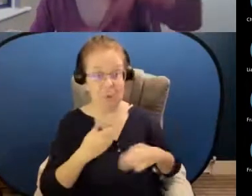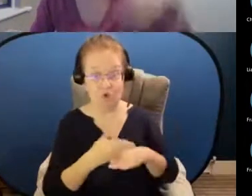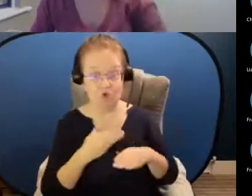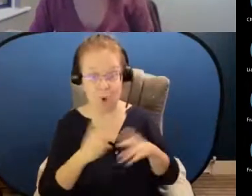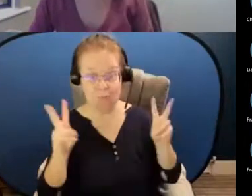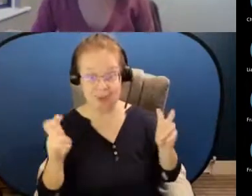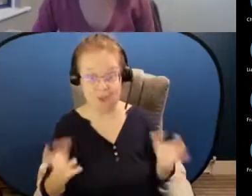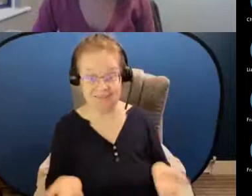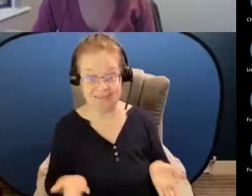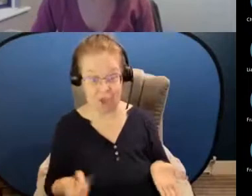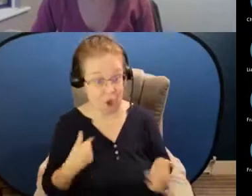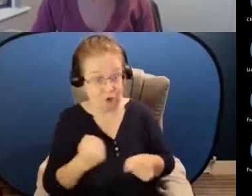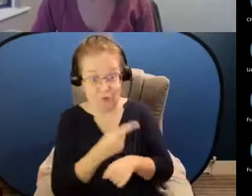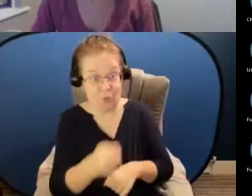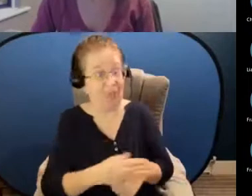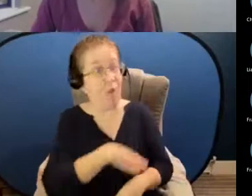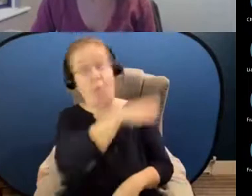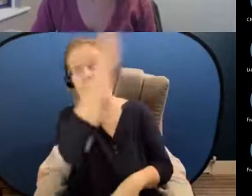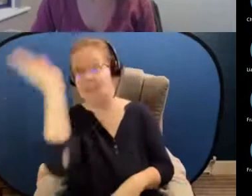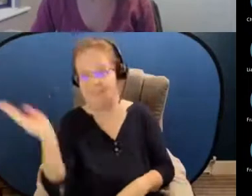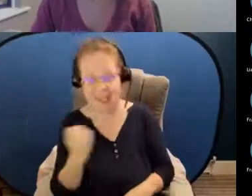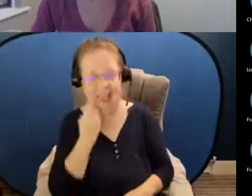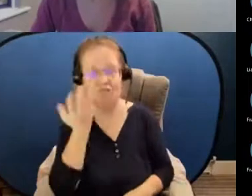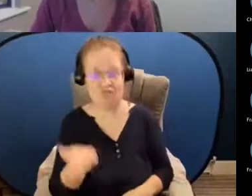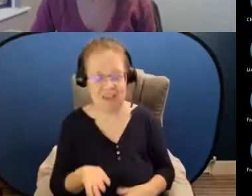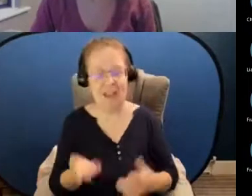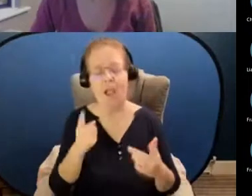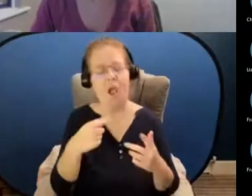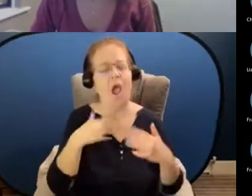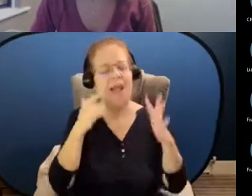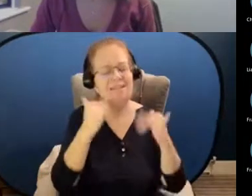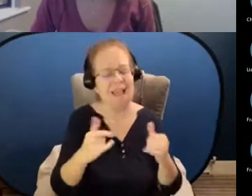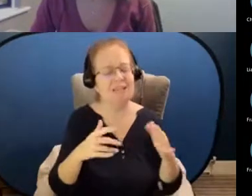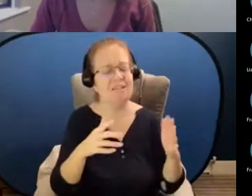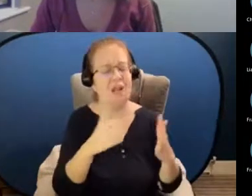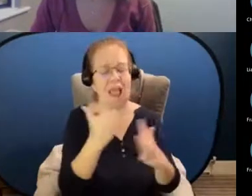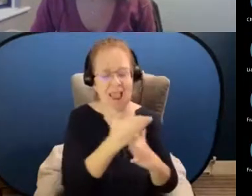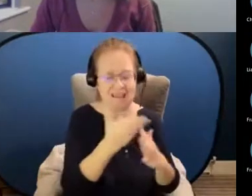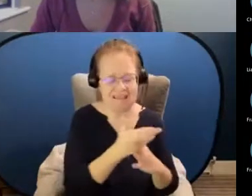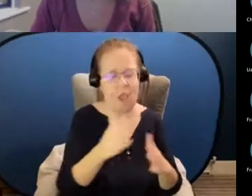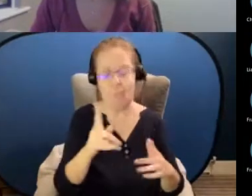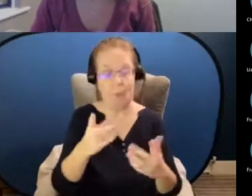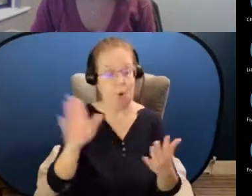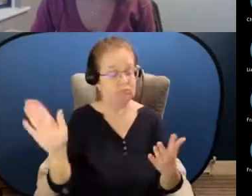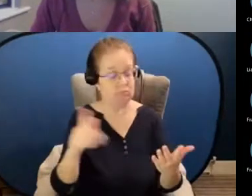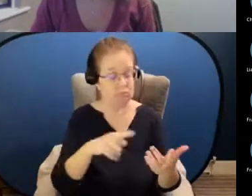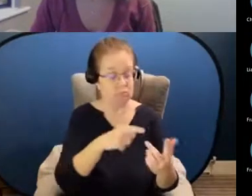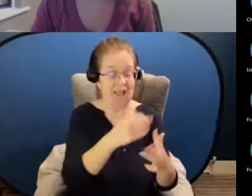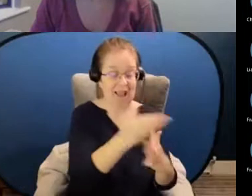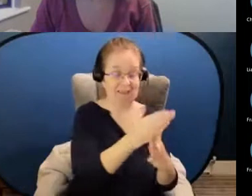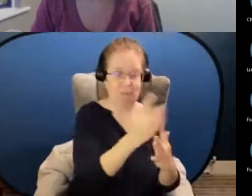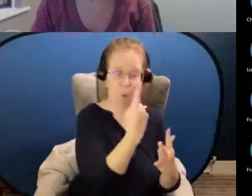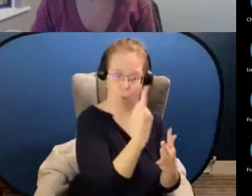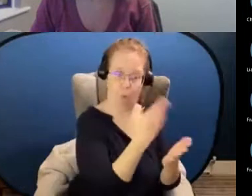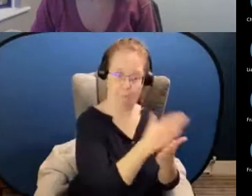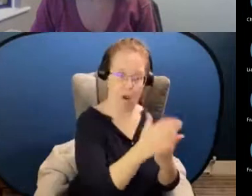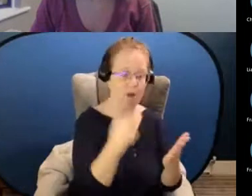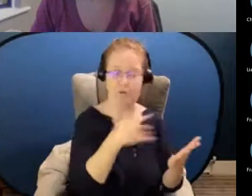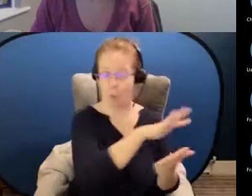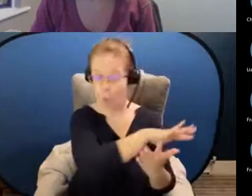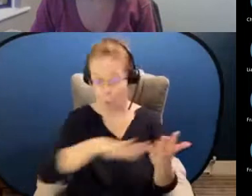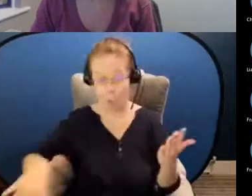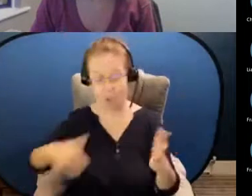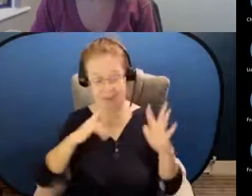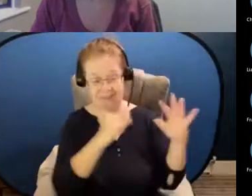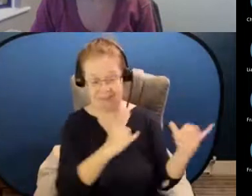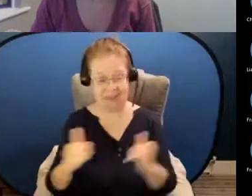I do all day, every day. I'm testing, not just for accessibility, but every aspect of testing. And that's just an absolutely crucial part of our